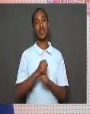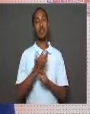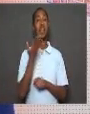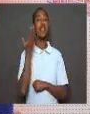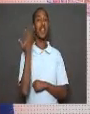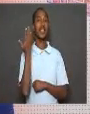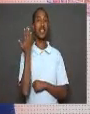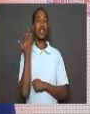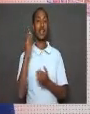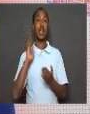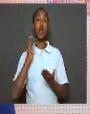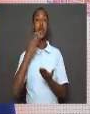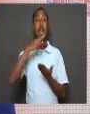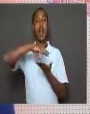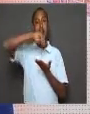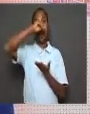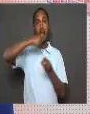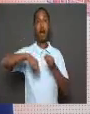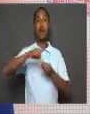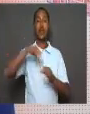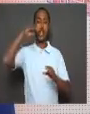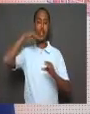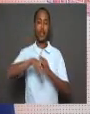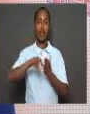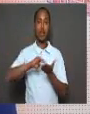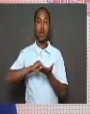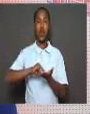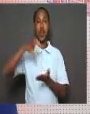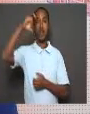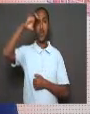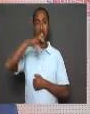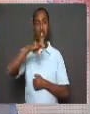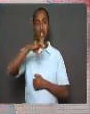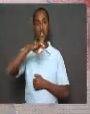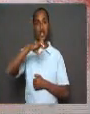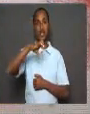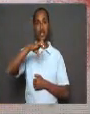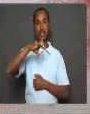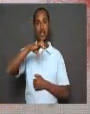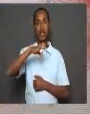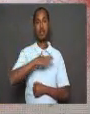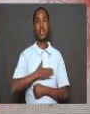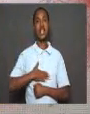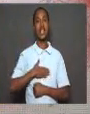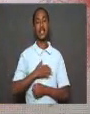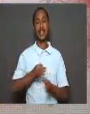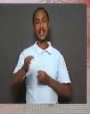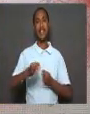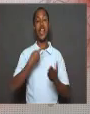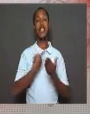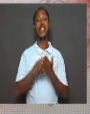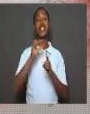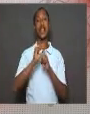Previously, we learned about intermolecular forces. Please define this